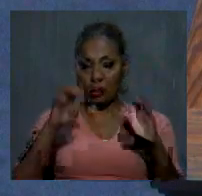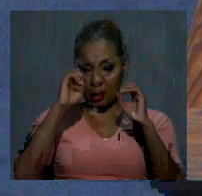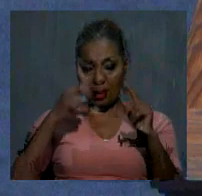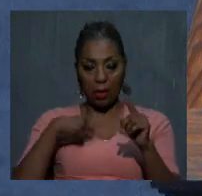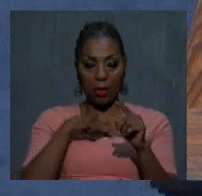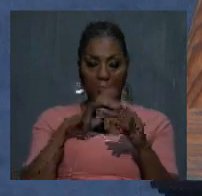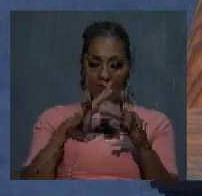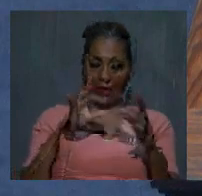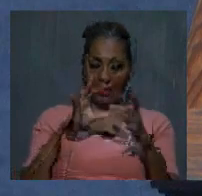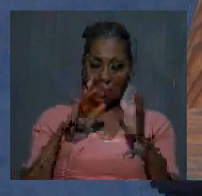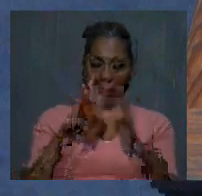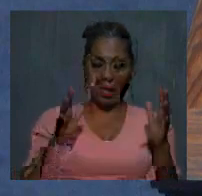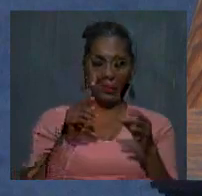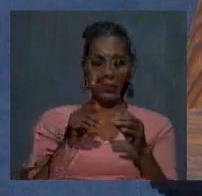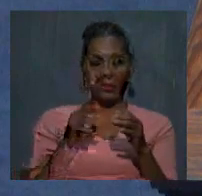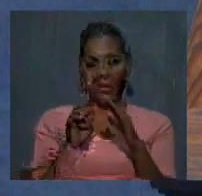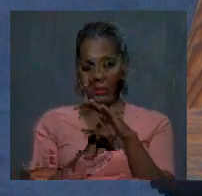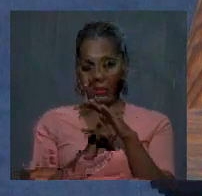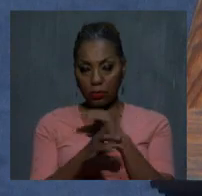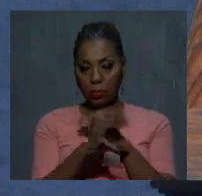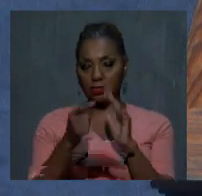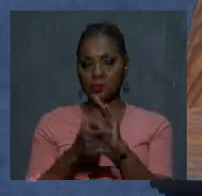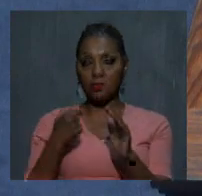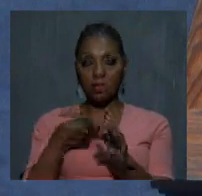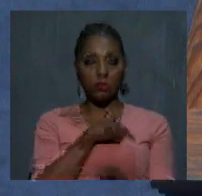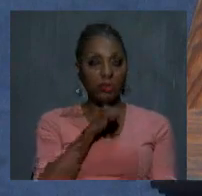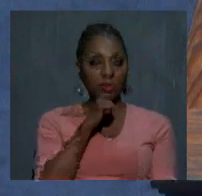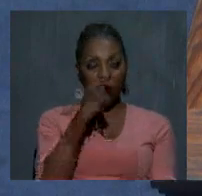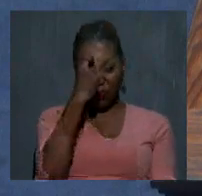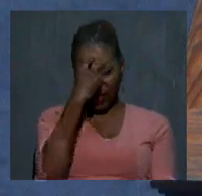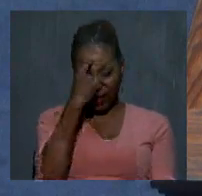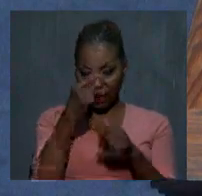about entry. I don't think about